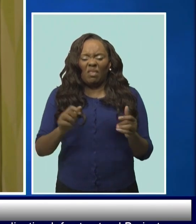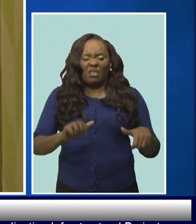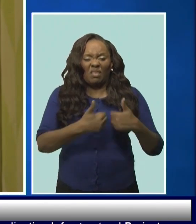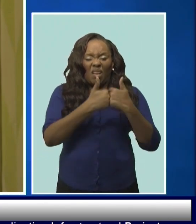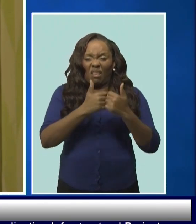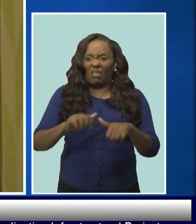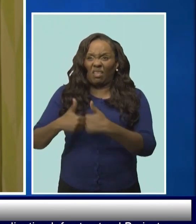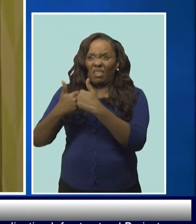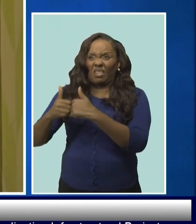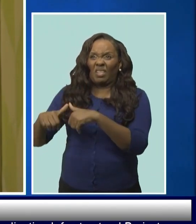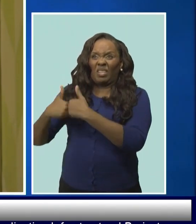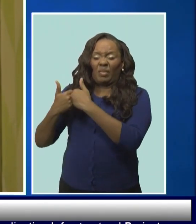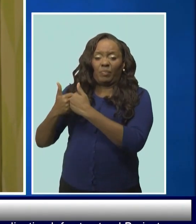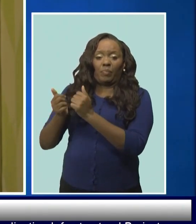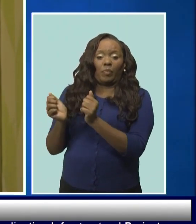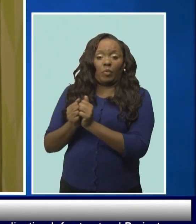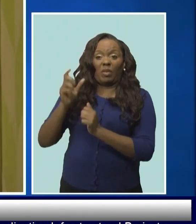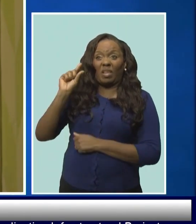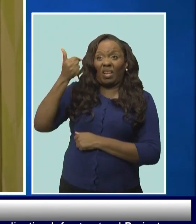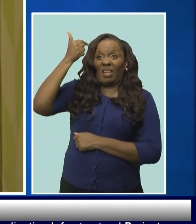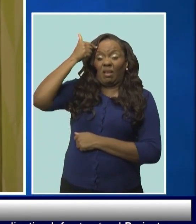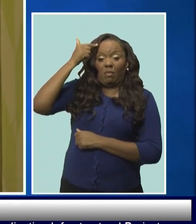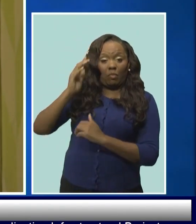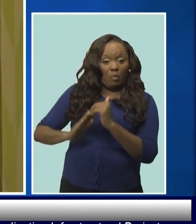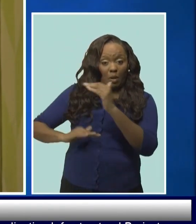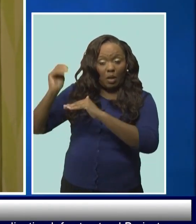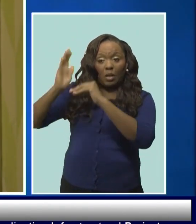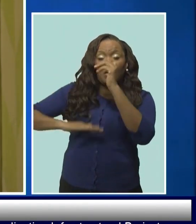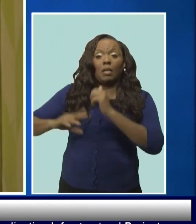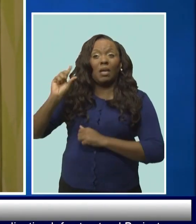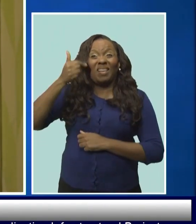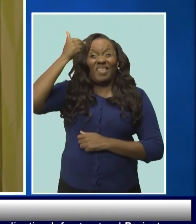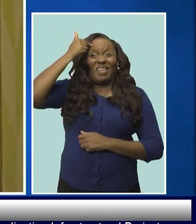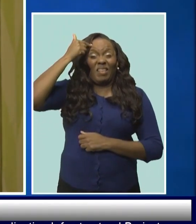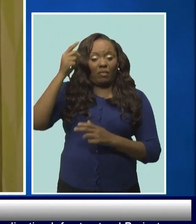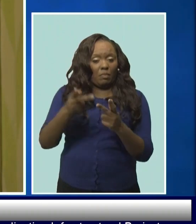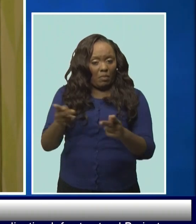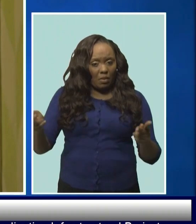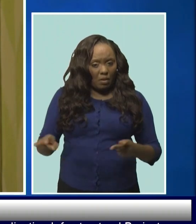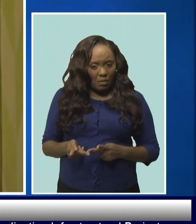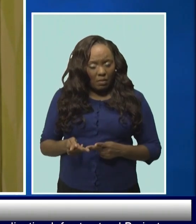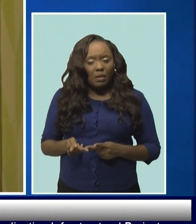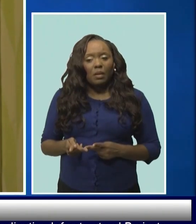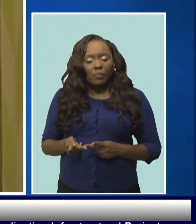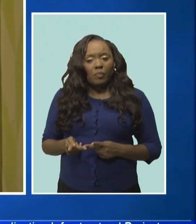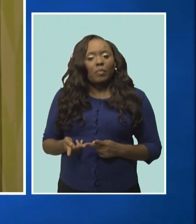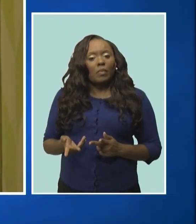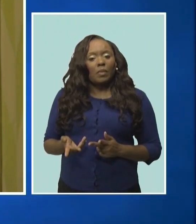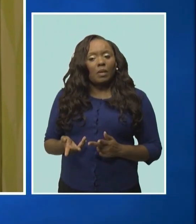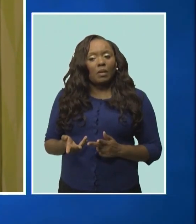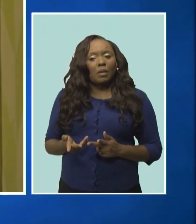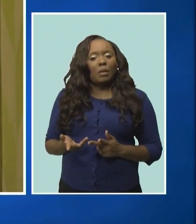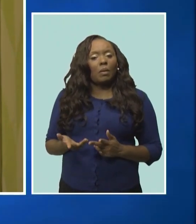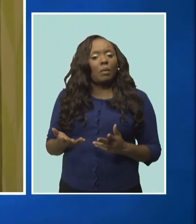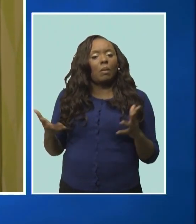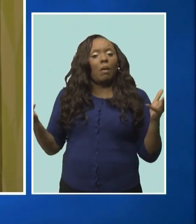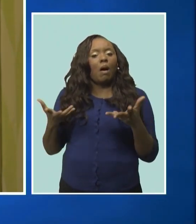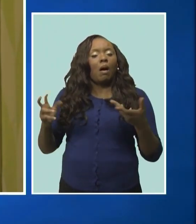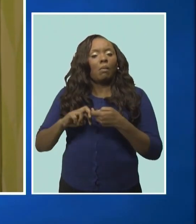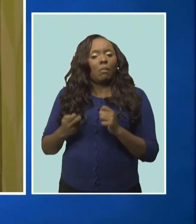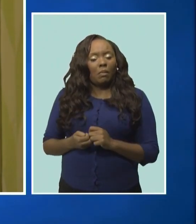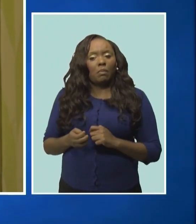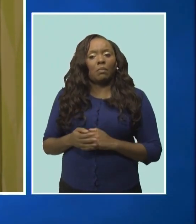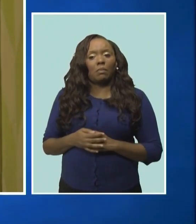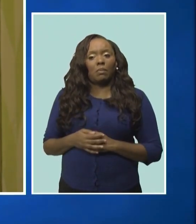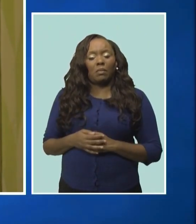experienced recently by government with its accommodation in state-owned and leased properties stem mainly from